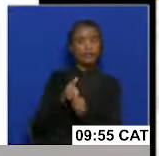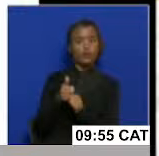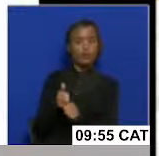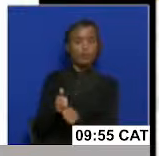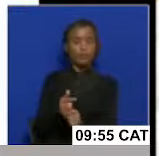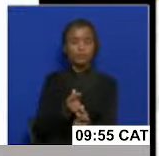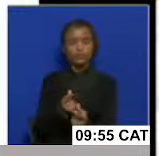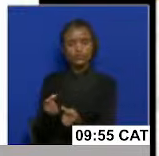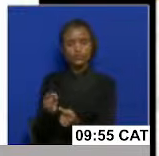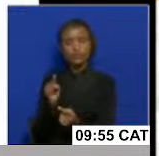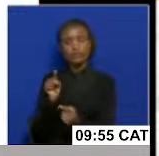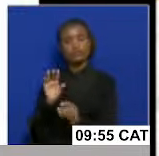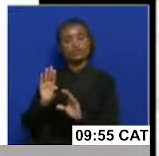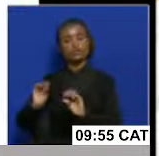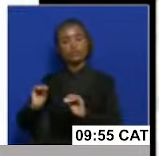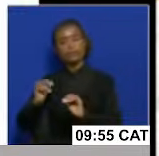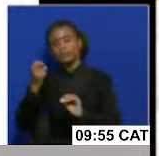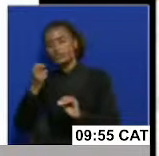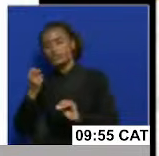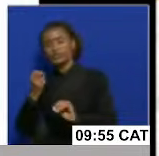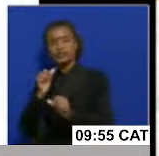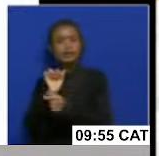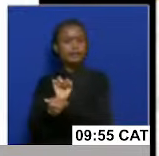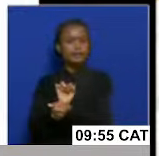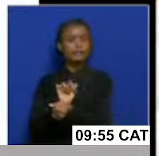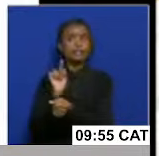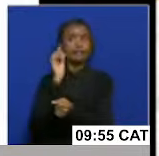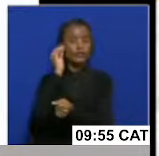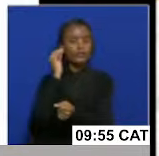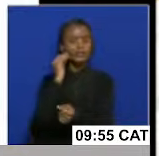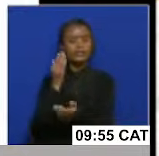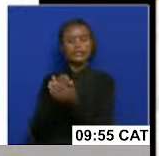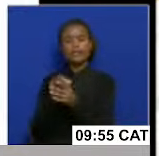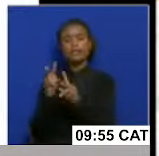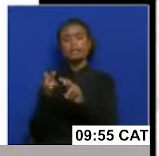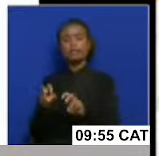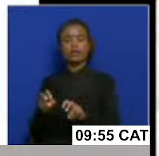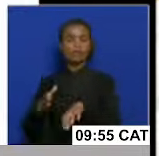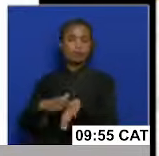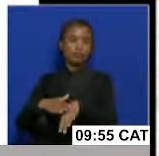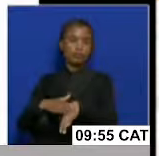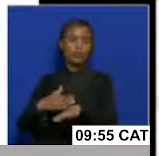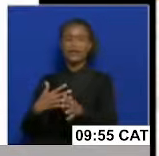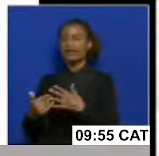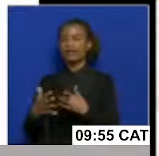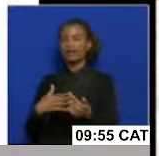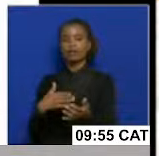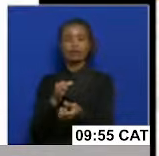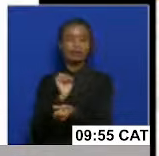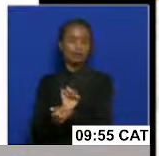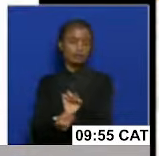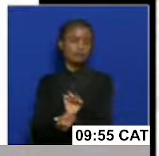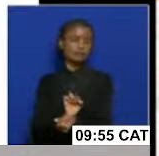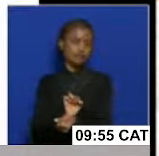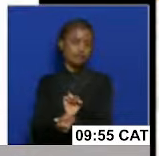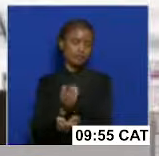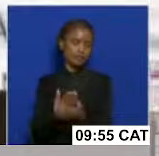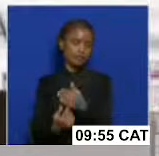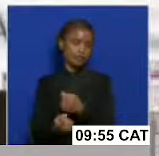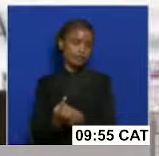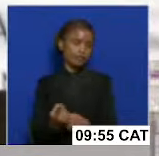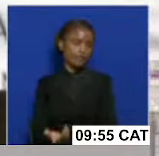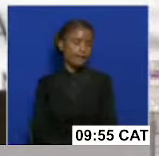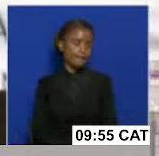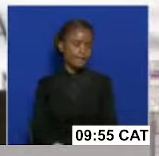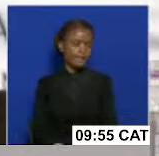and follow up information, and make any arrest that came up. And when